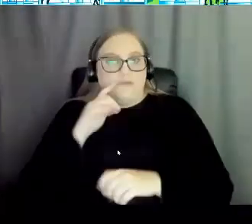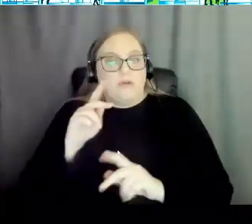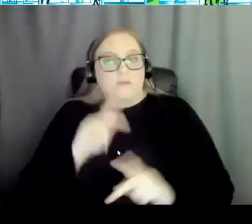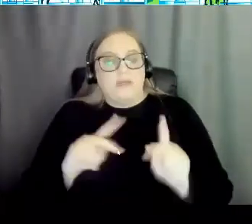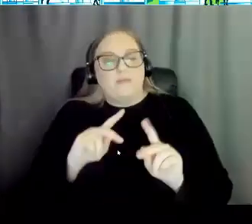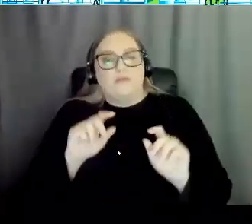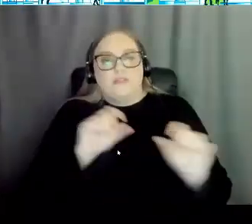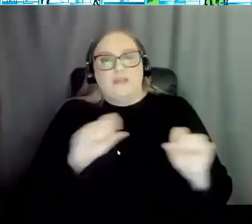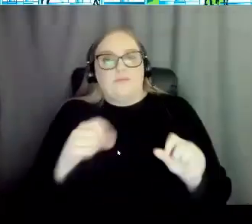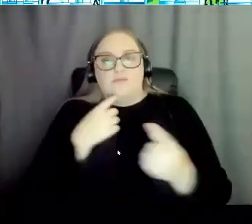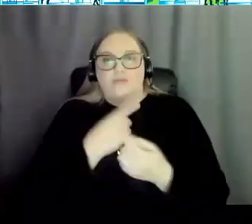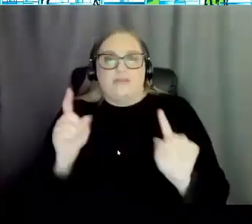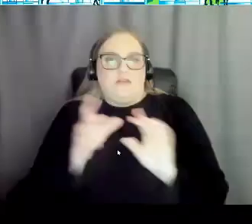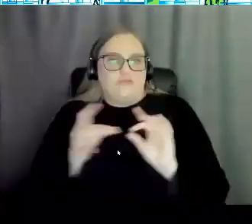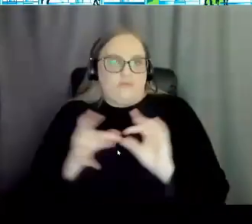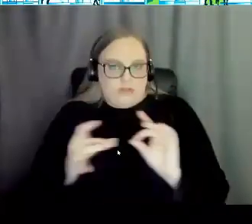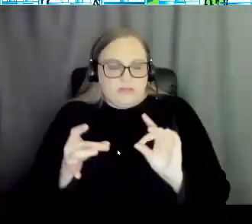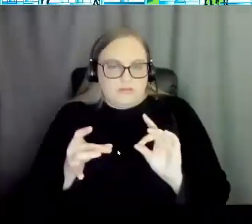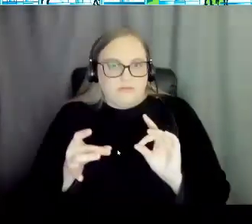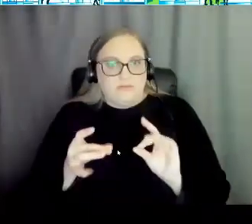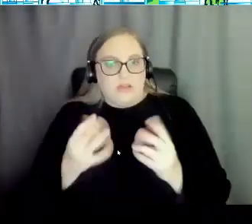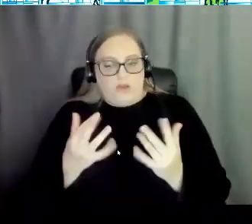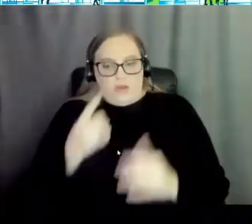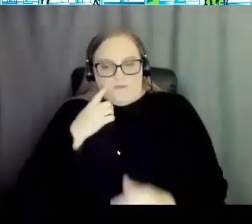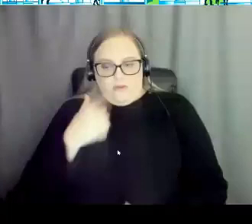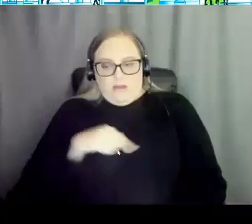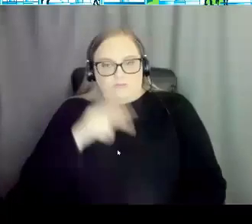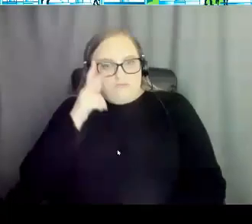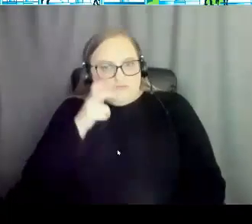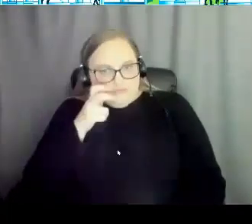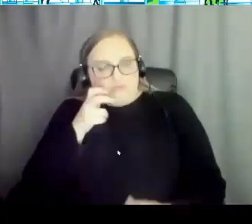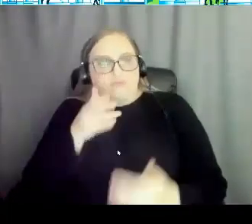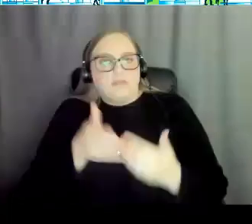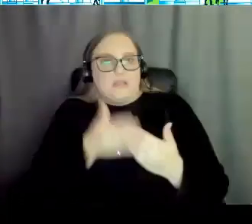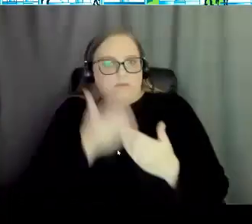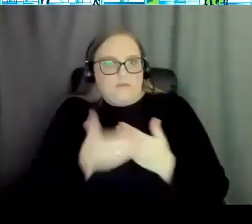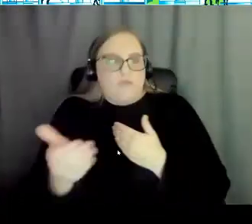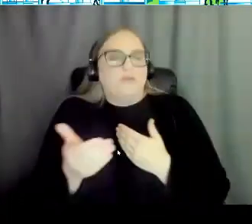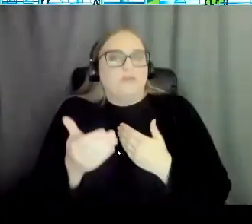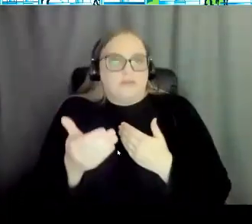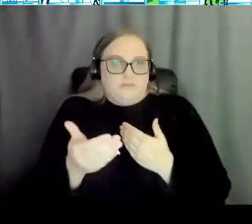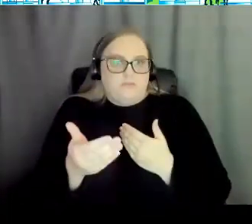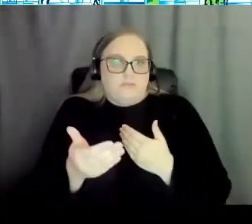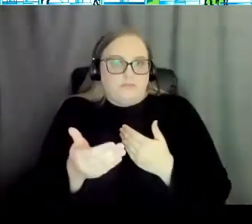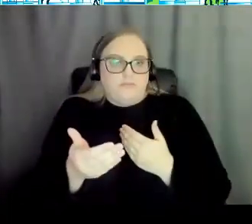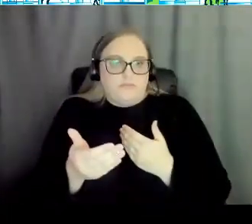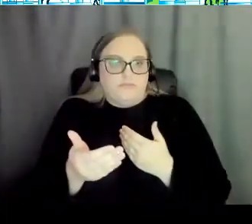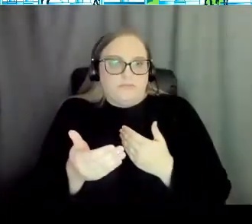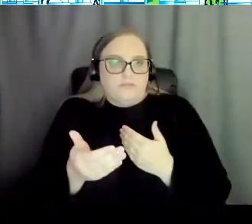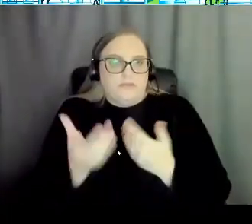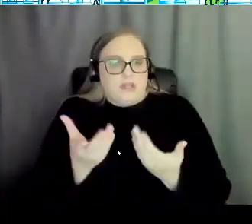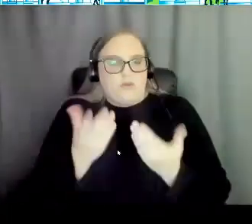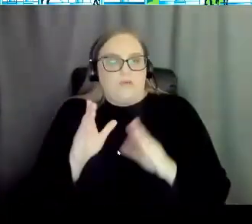these stories and for us to listen to them and then move forward with a way to site this